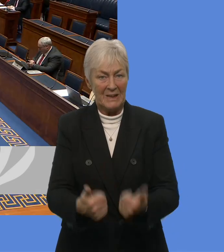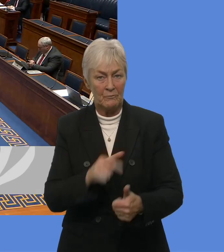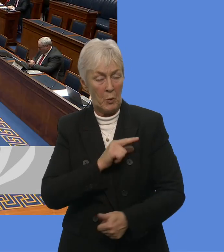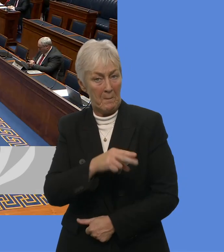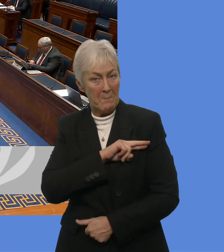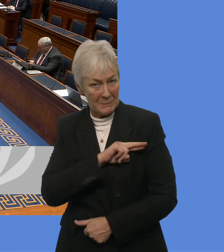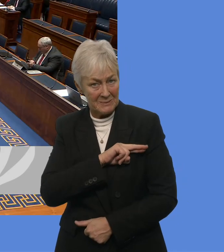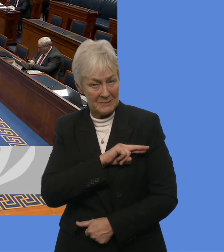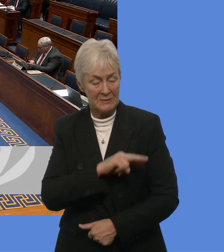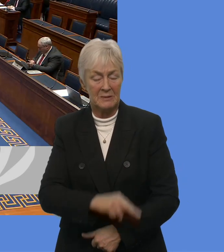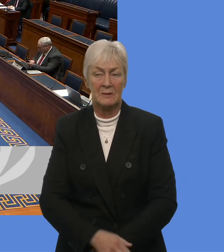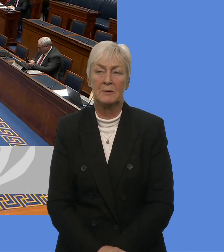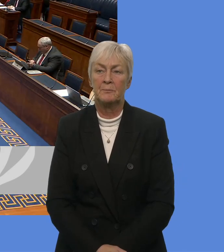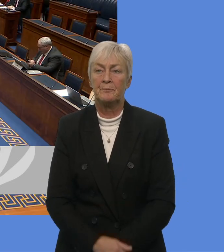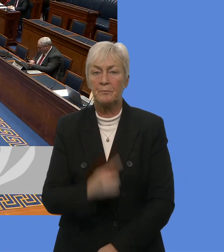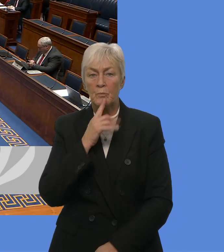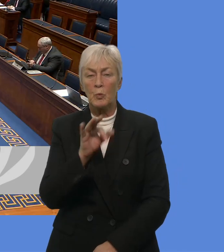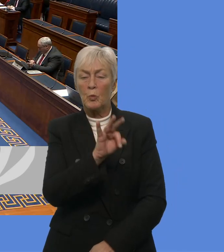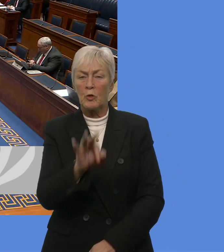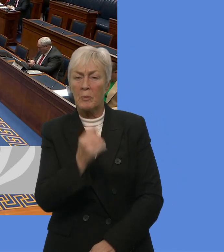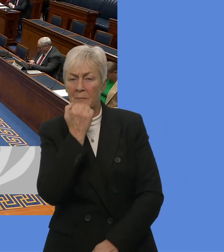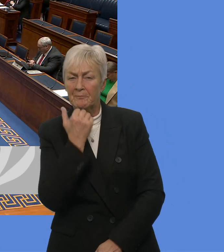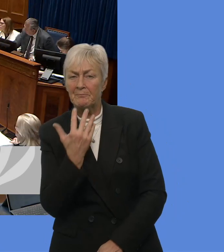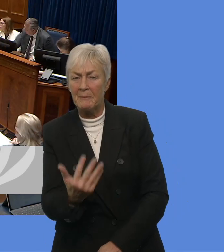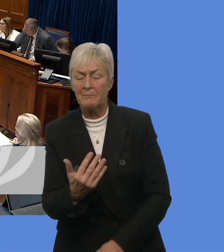Question 5 is withdrawn. I call Ciara Ferguson.